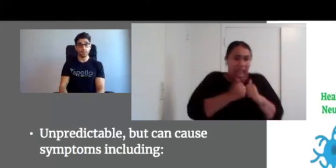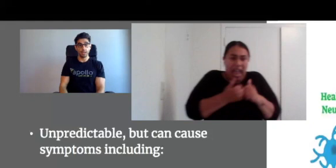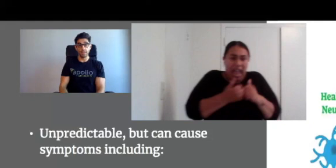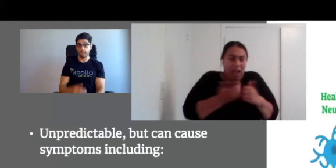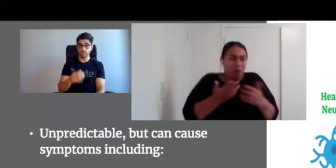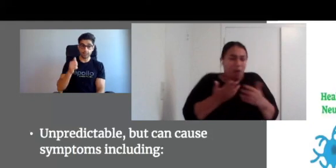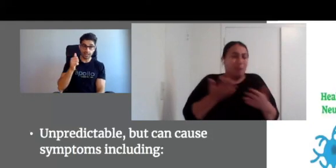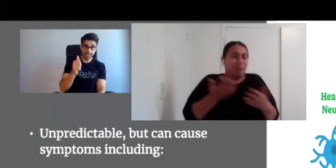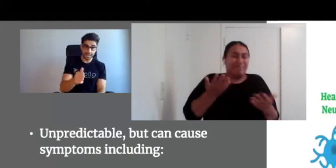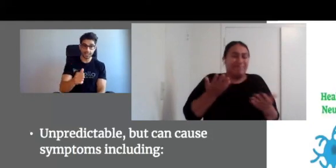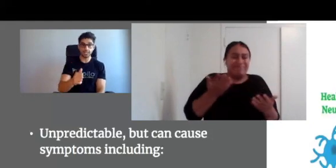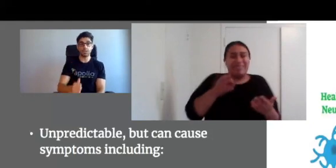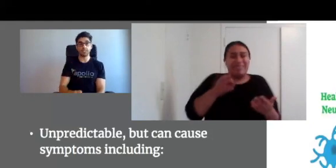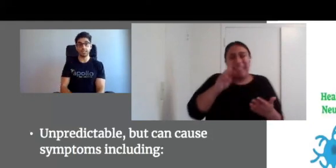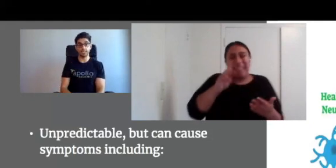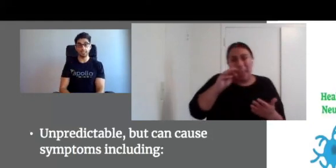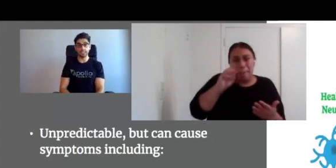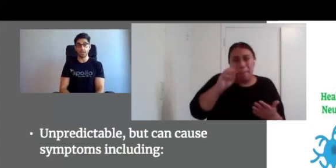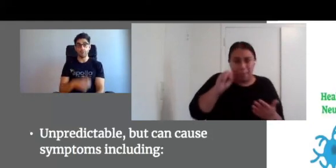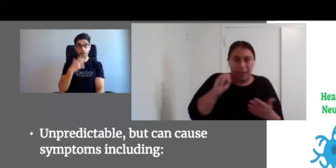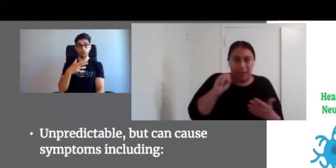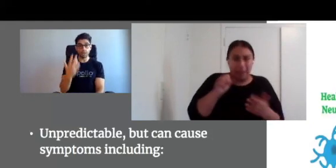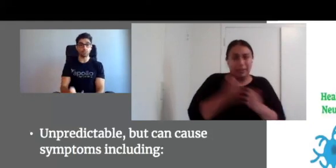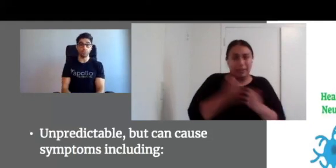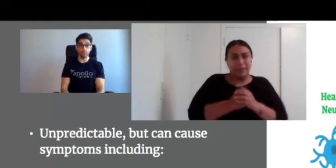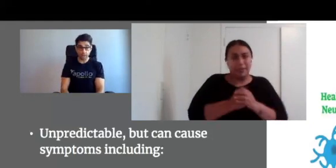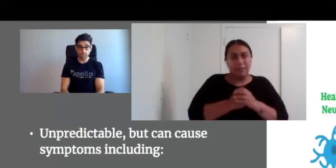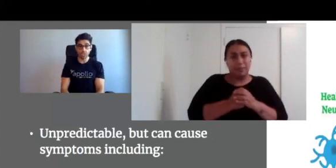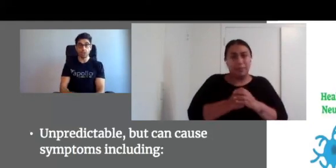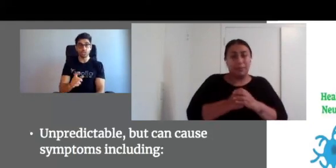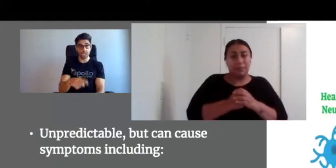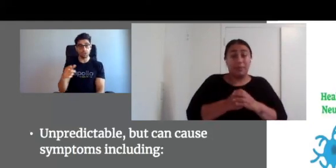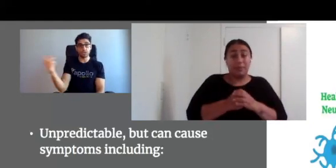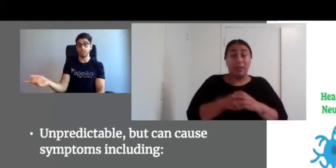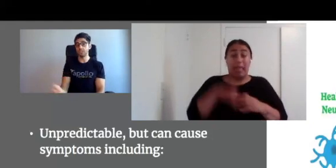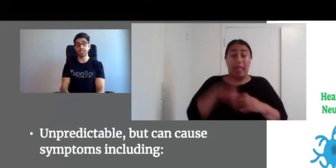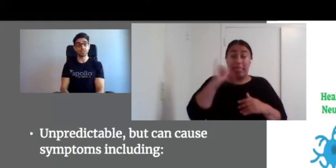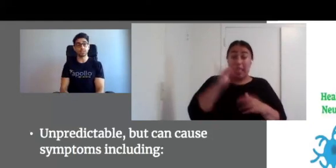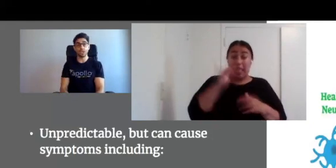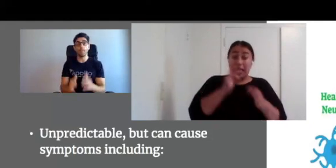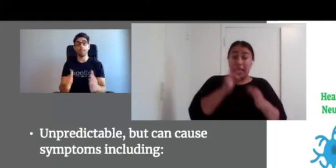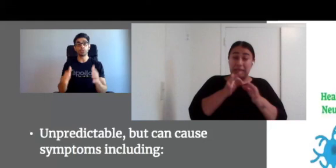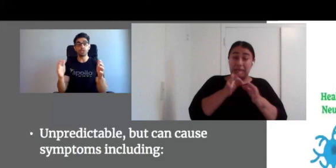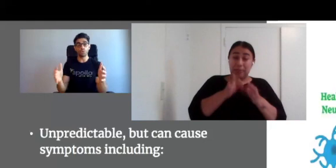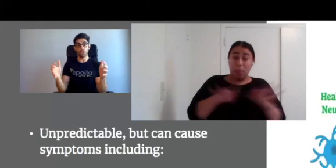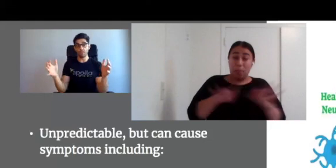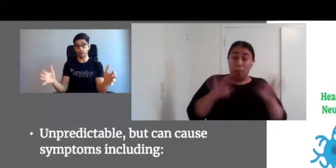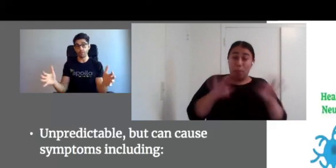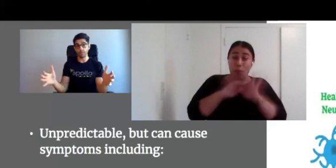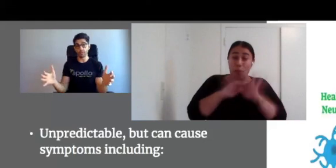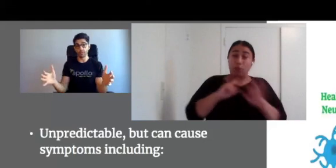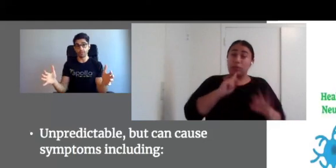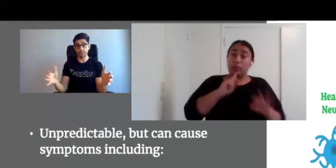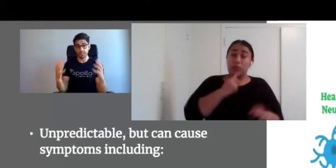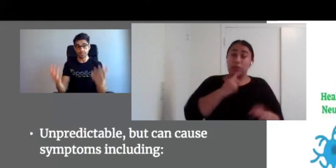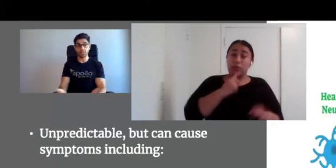ventilator. And a ventilator, again, increases the incidence of all respiratory infection, which can graduate into sepsis, multi-organ